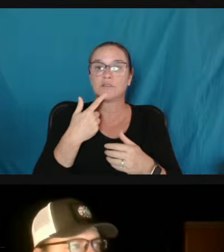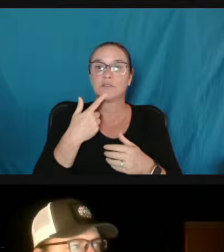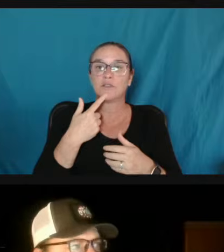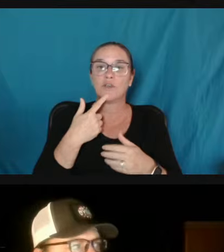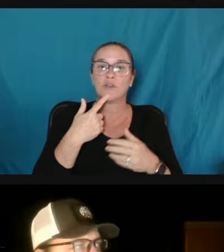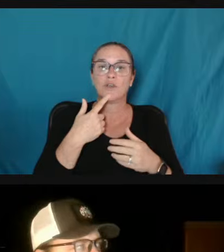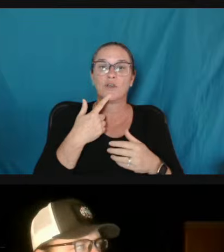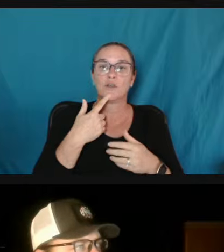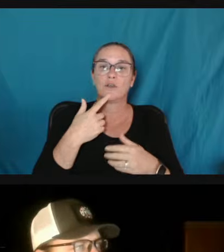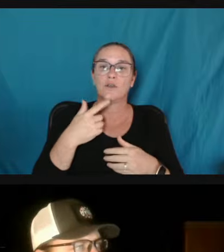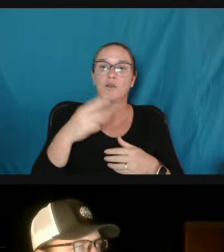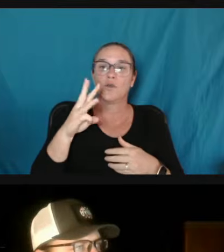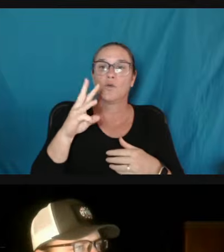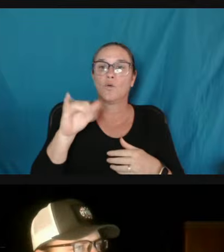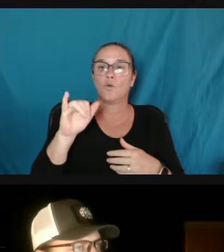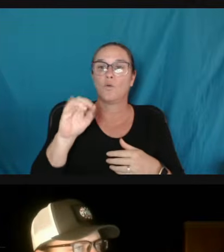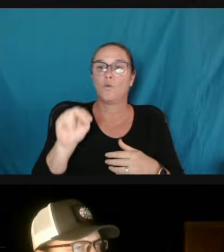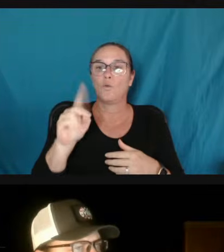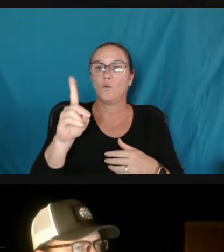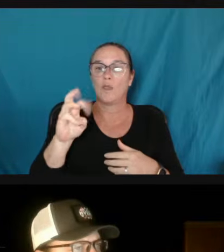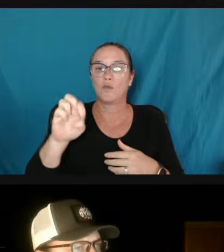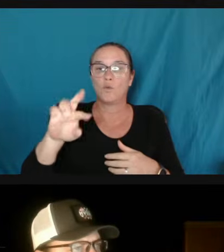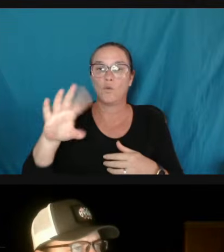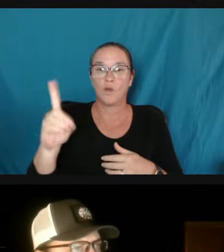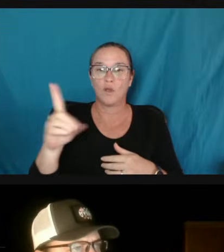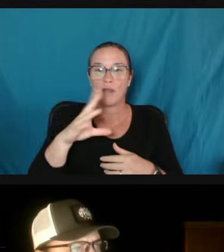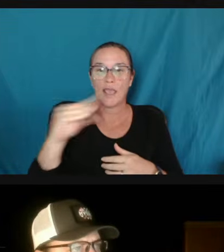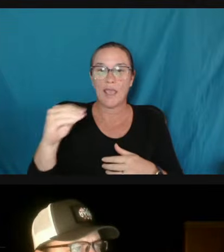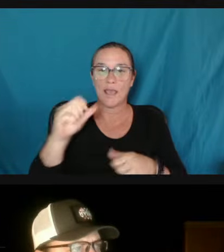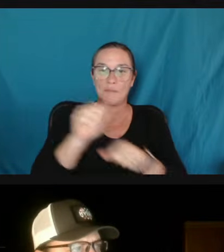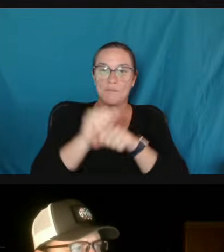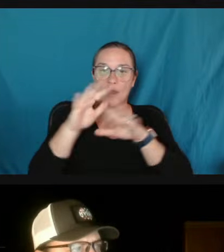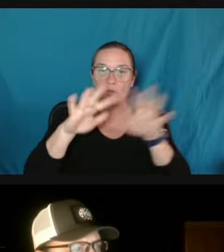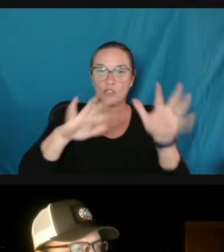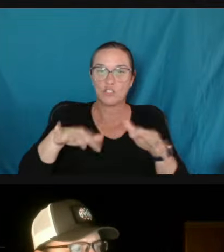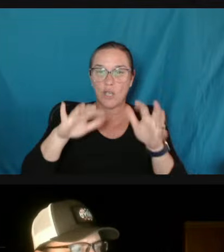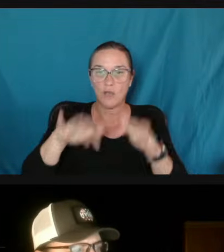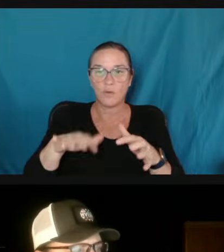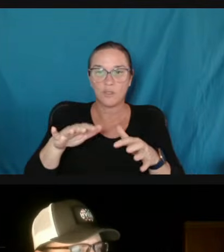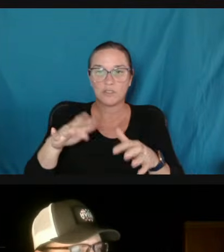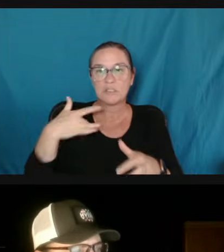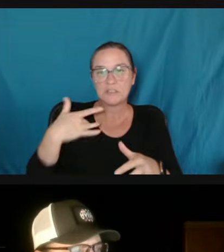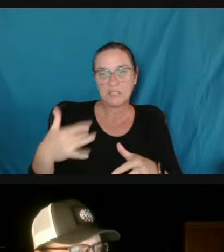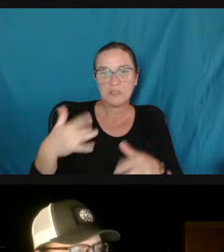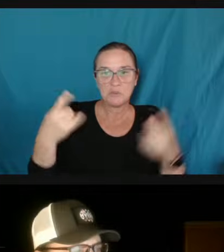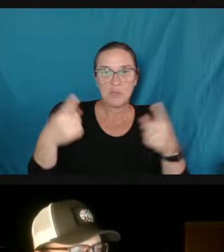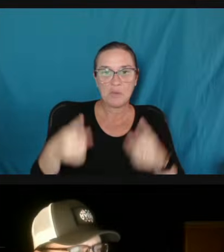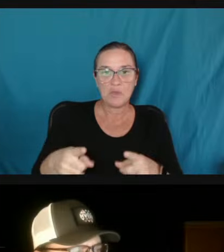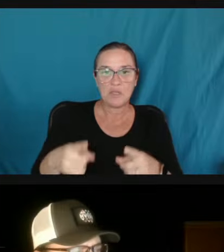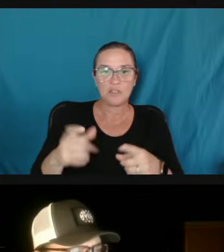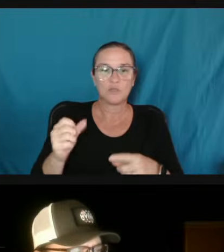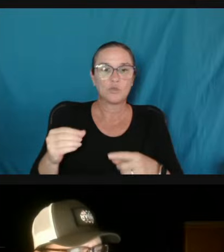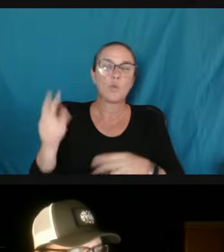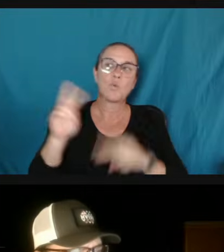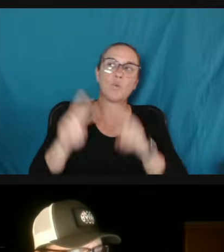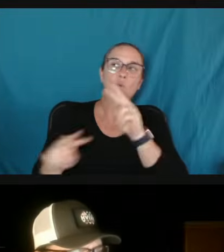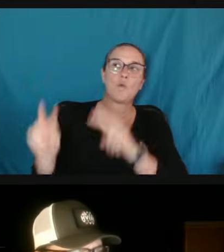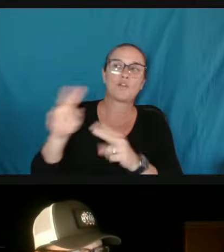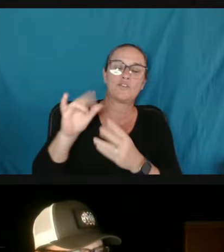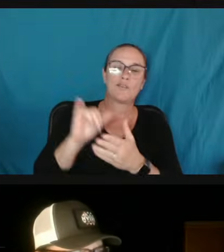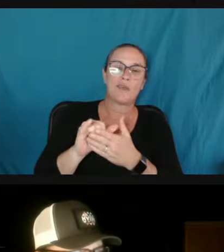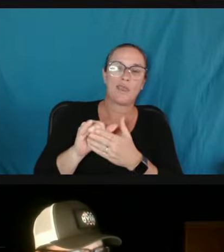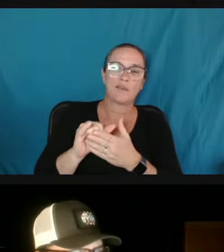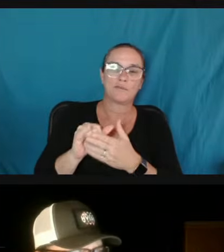Mauka showers is looking more like the more likely outcome through early next week. So keep your eye on that as well as the episode